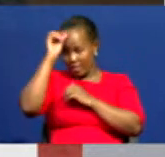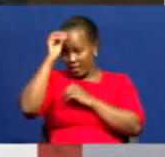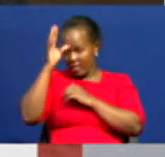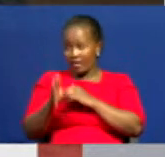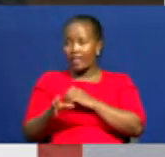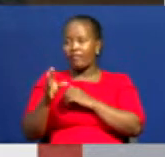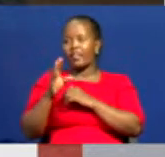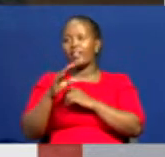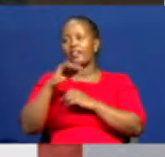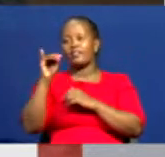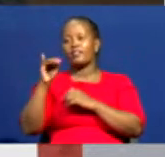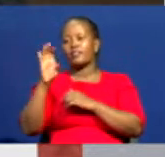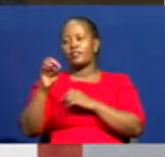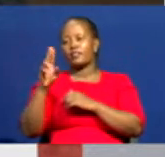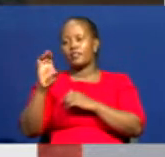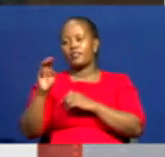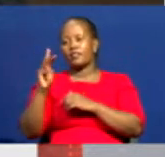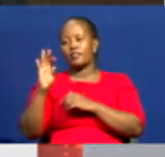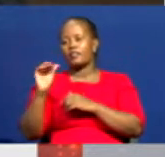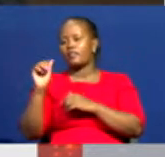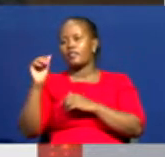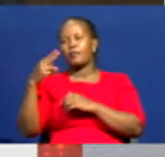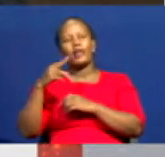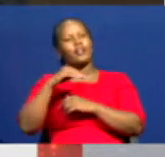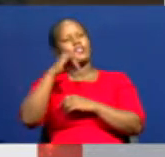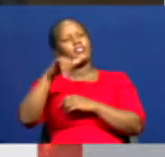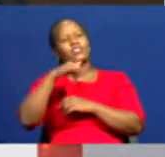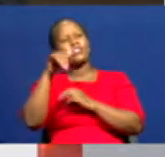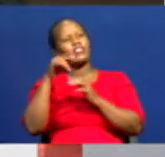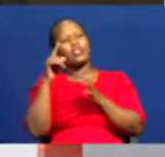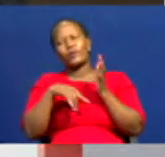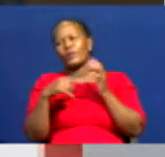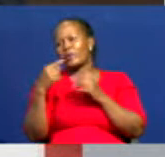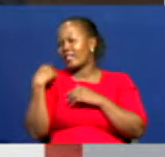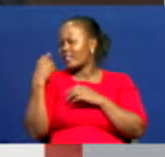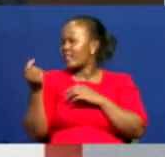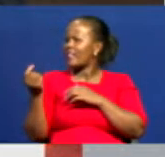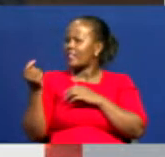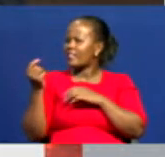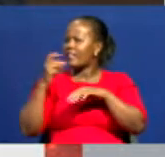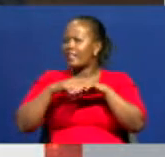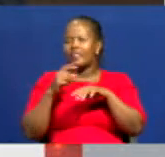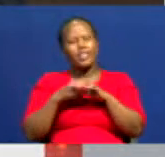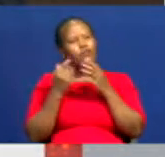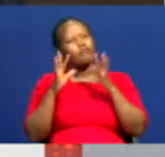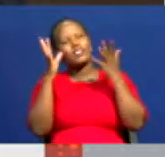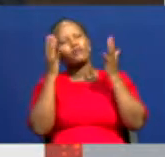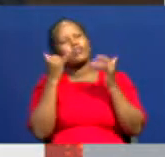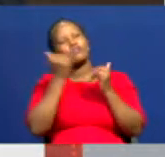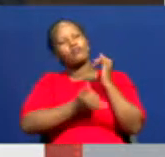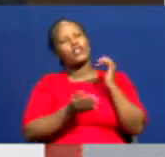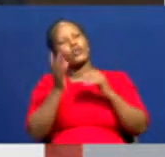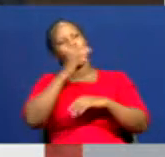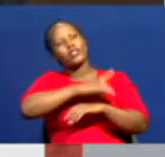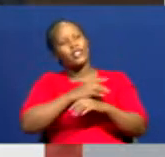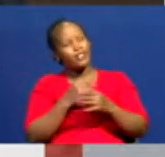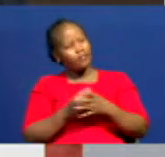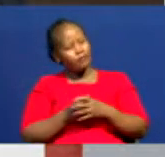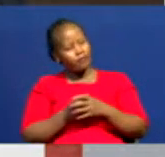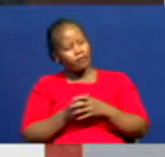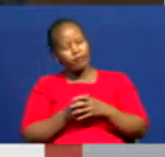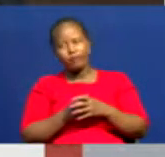Jeremiah Lomorukai. Kioria, what is the latest as the festival drew to a close?